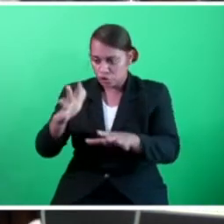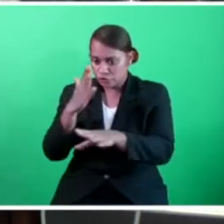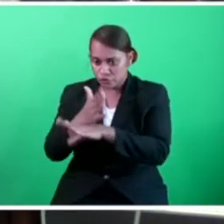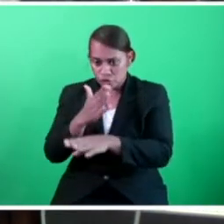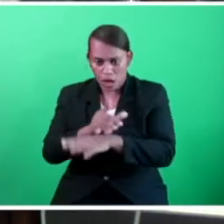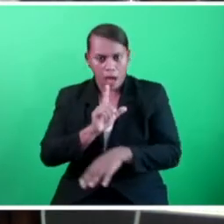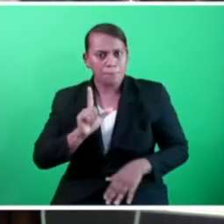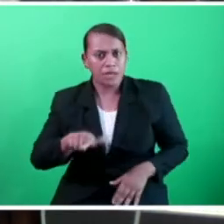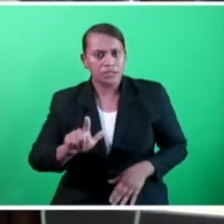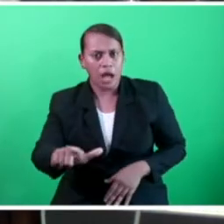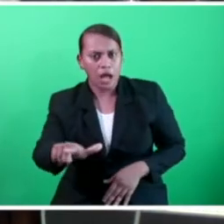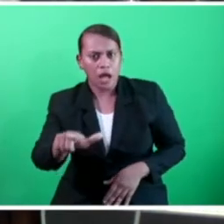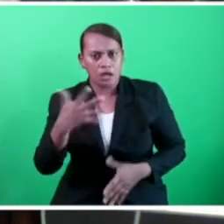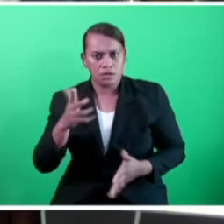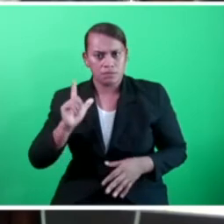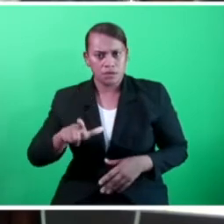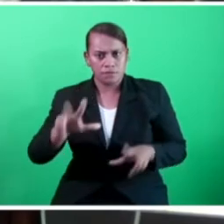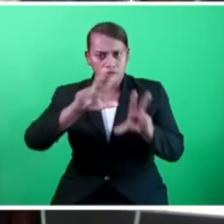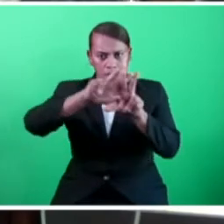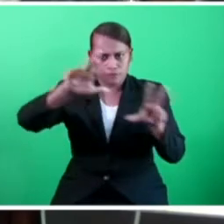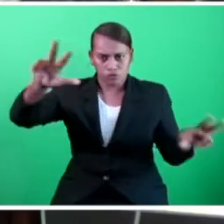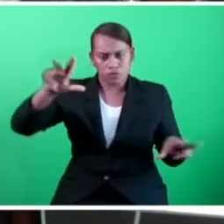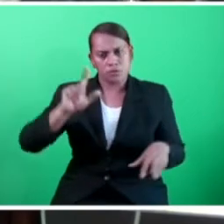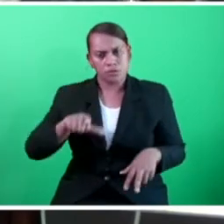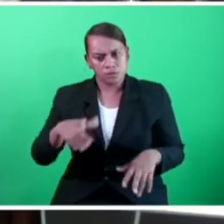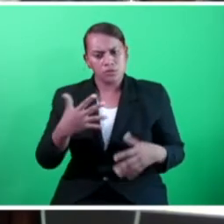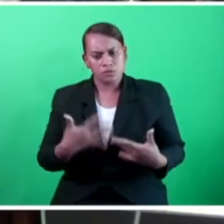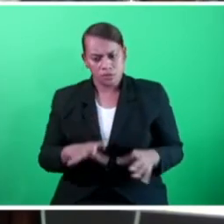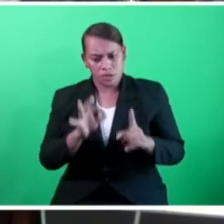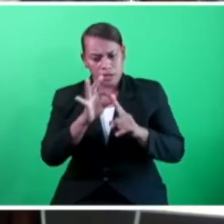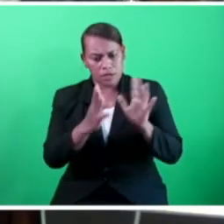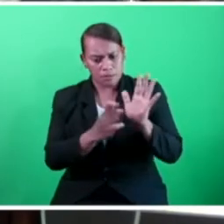near Kortari, where Honorable Prime Minister opened the bridge recently,